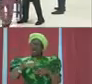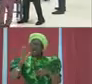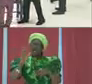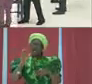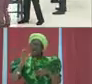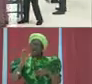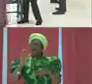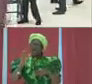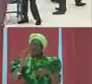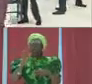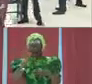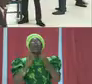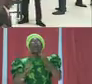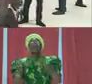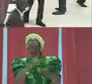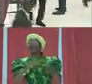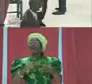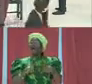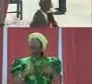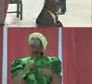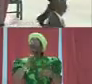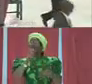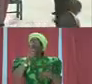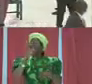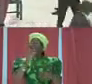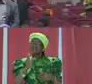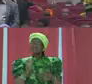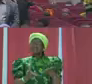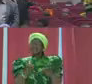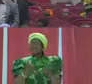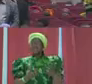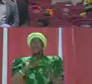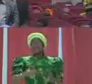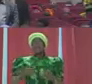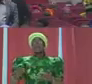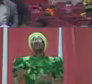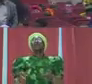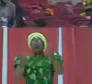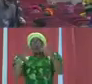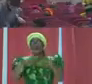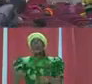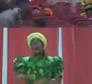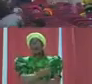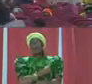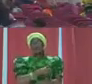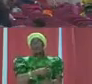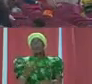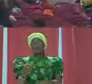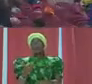please come and collect. The rest of us, shall we please stand?